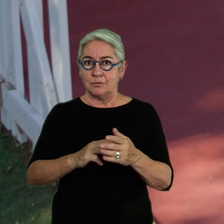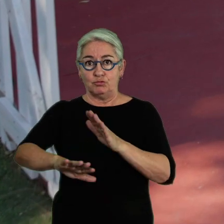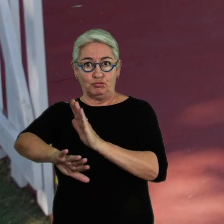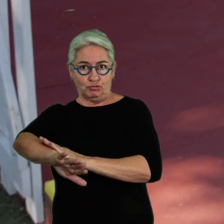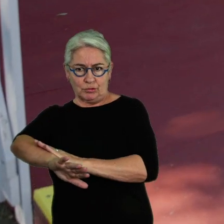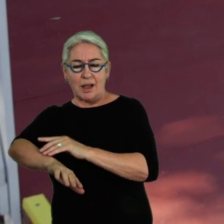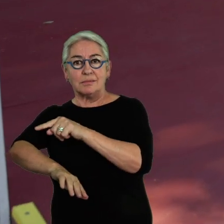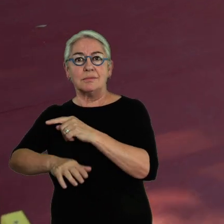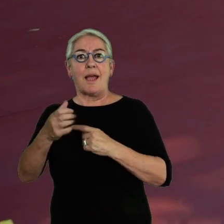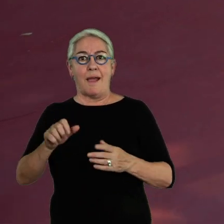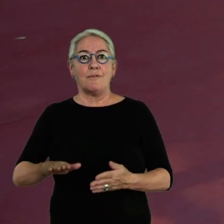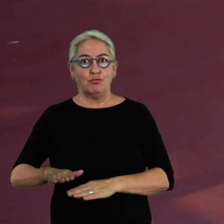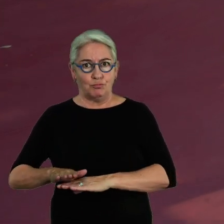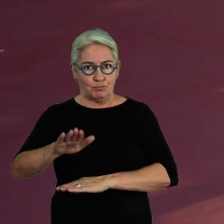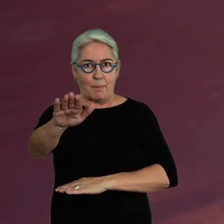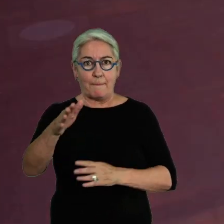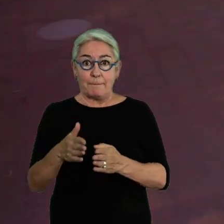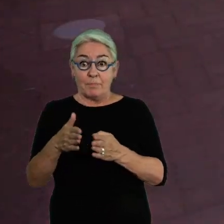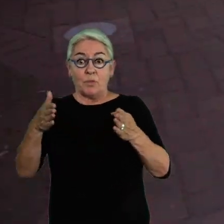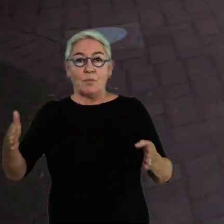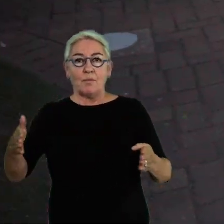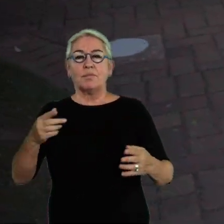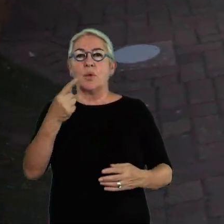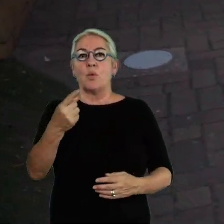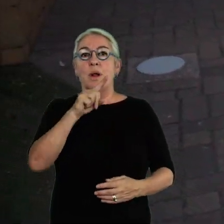side of the box office. The counter is at standing height.